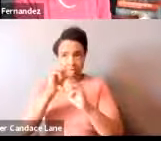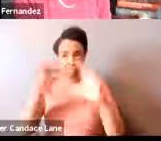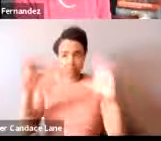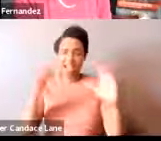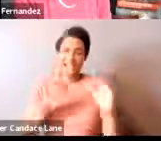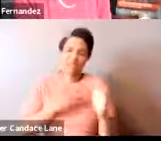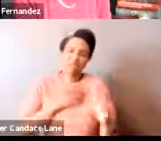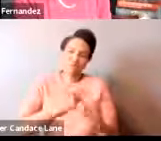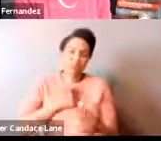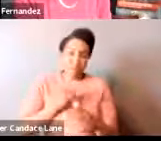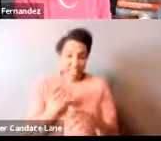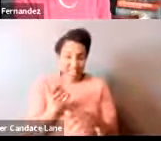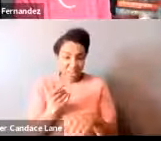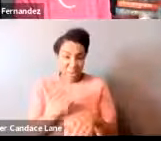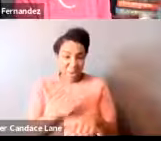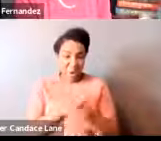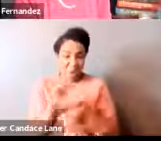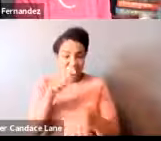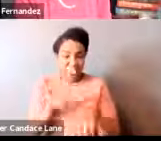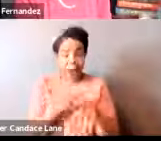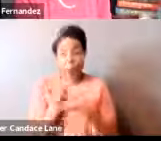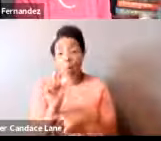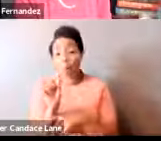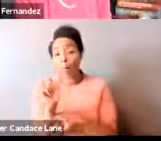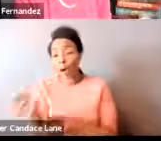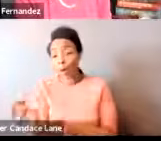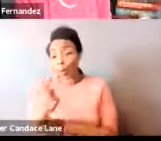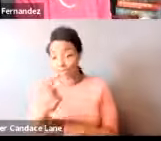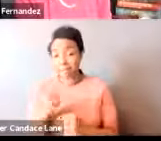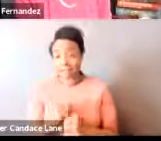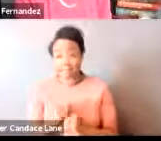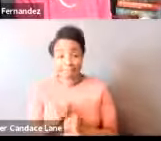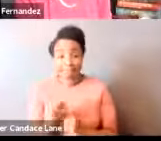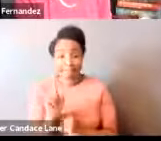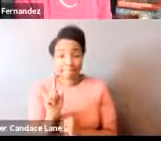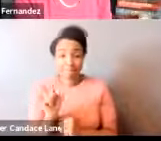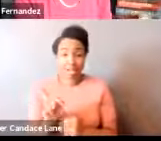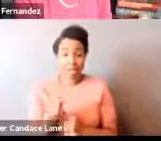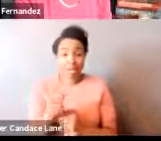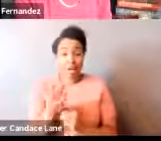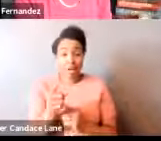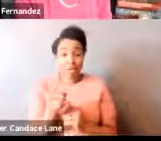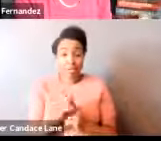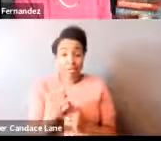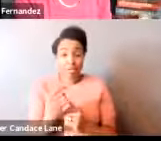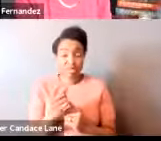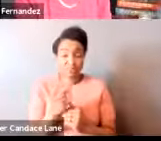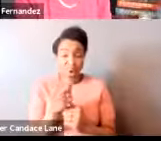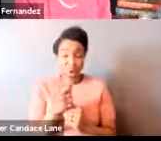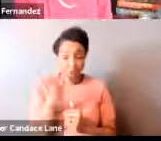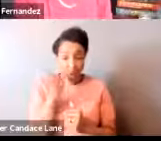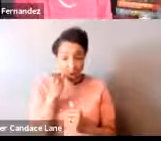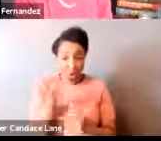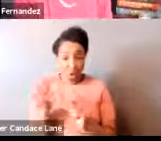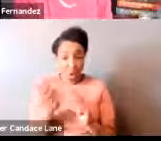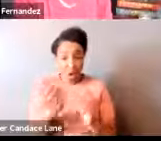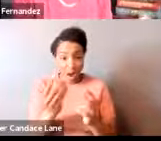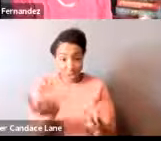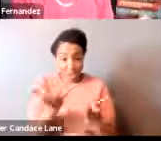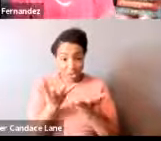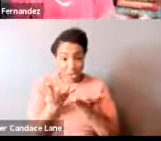little over time, so I'll just take one last question. Could you all, which is very timely, could you all let us